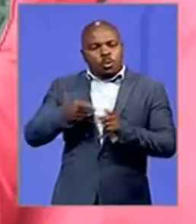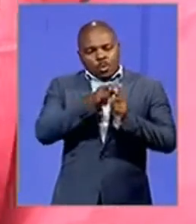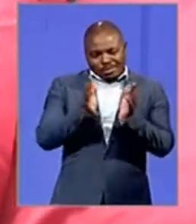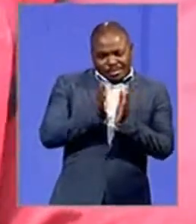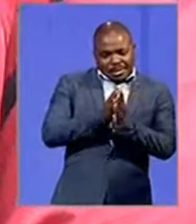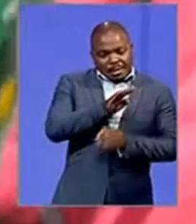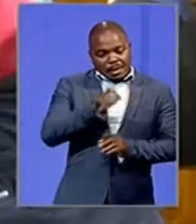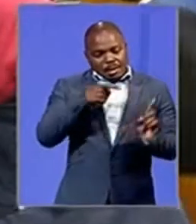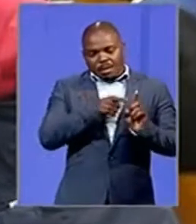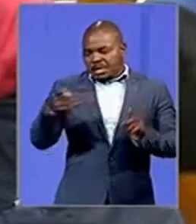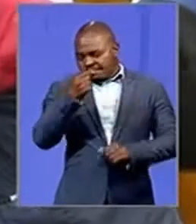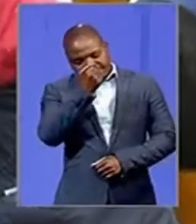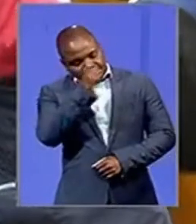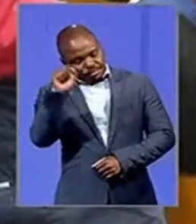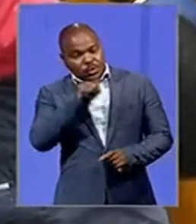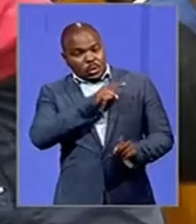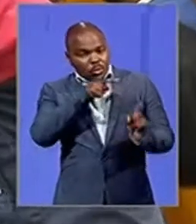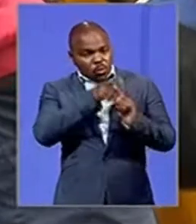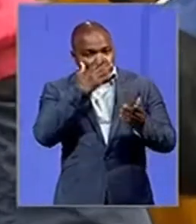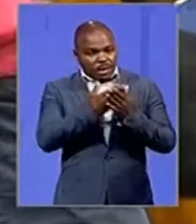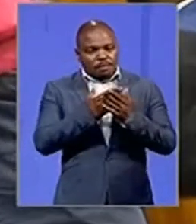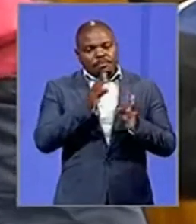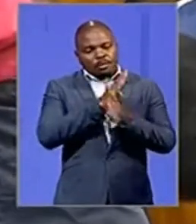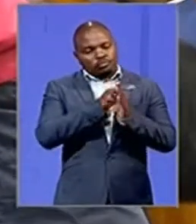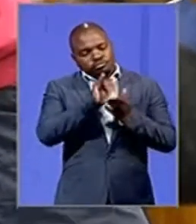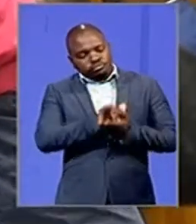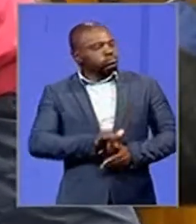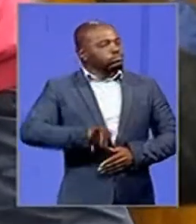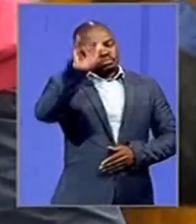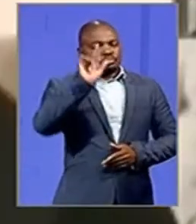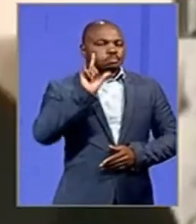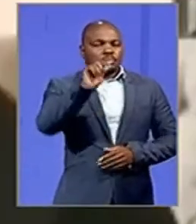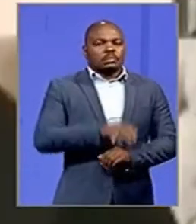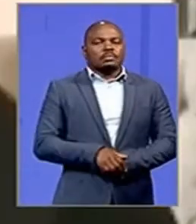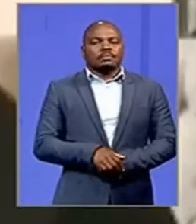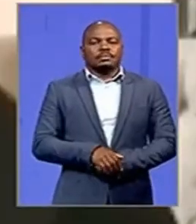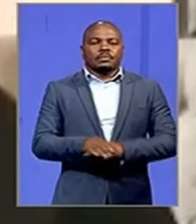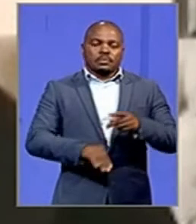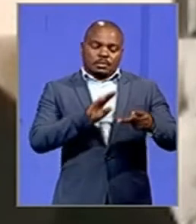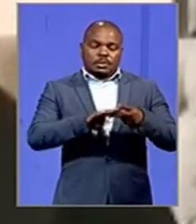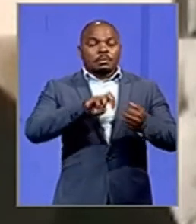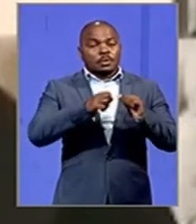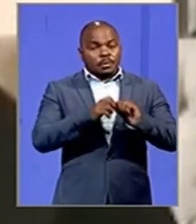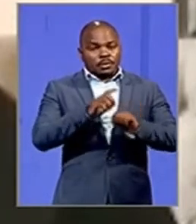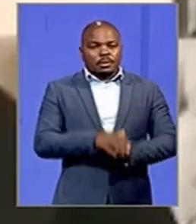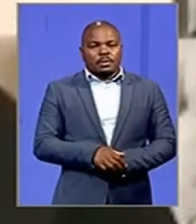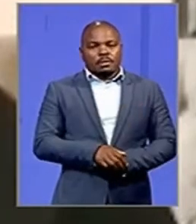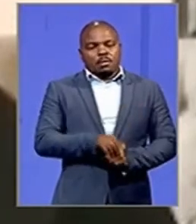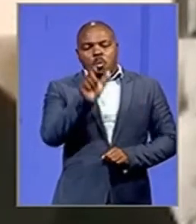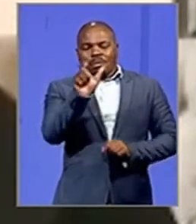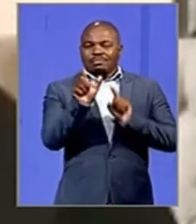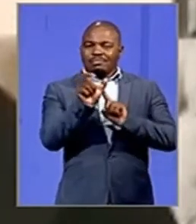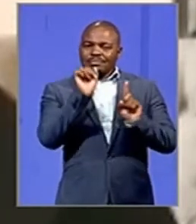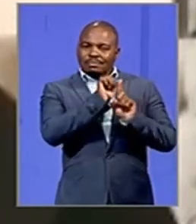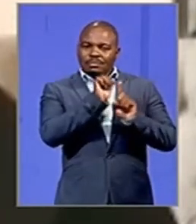beili ba re go kgonagalo ya gore a ka šomiša sefofane go tšhaba ka nageng. Bothata bjo bongwe go bile lentšu leo a le